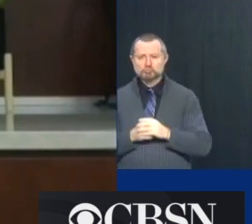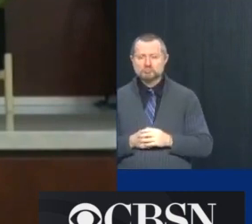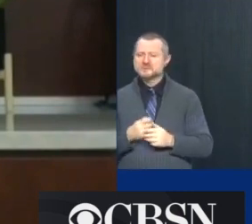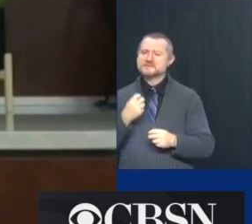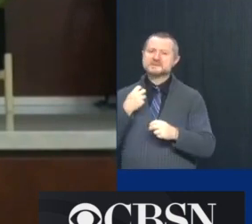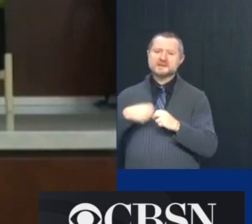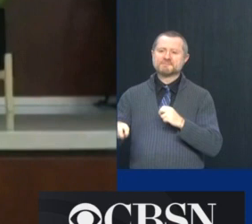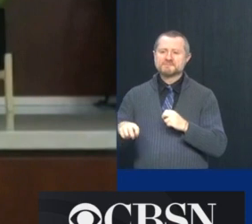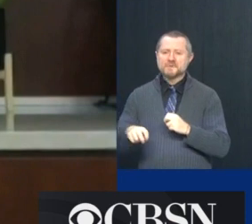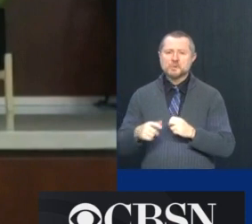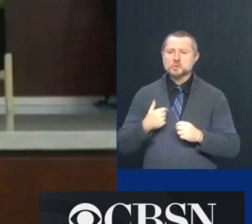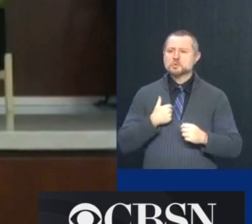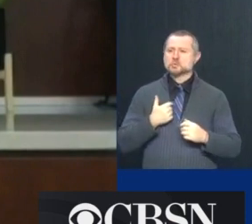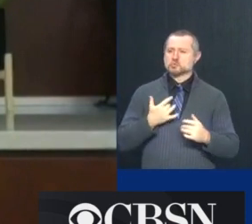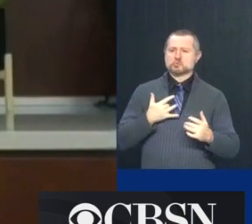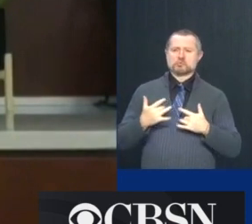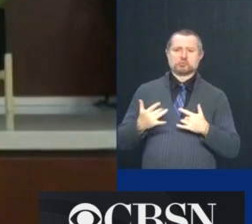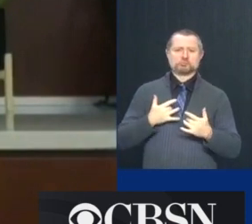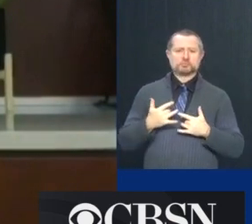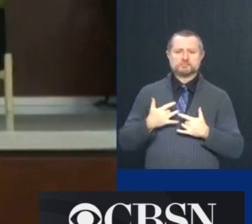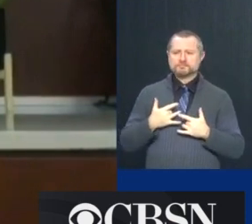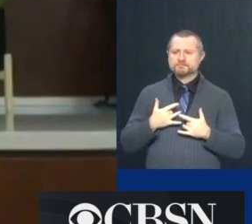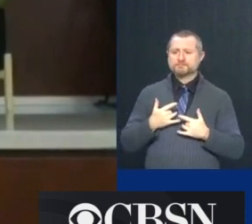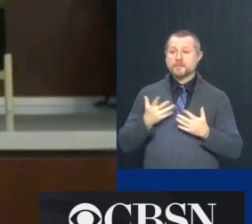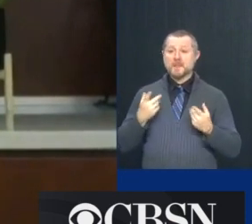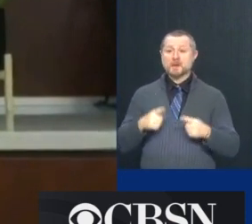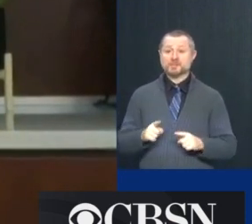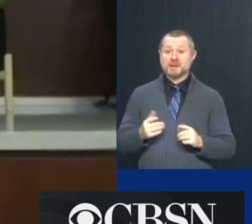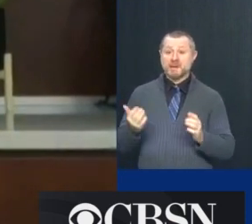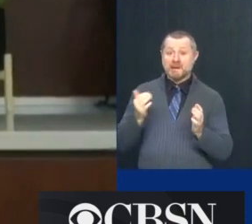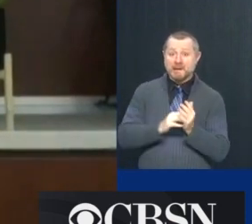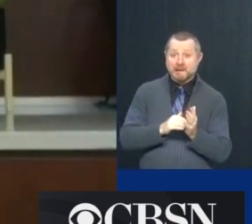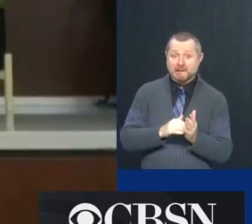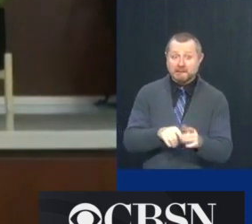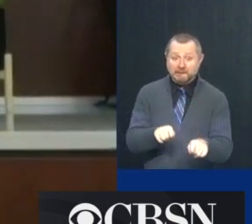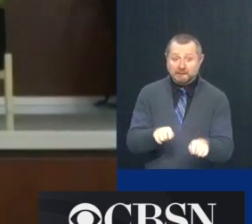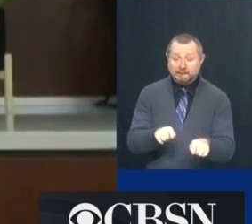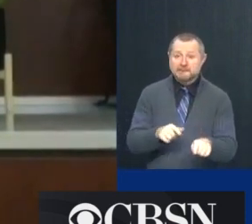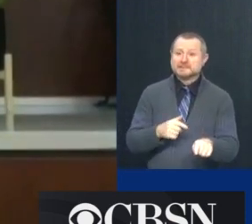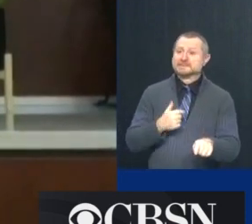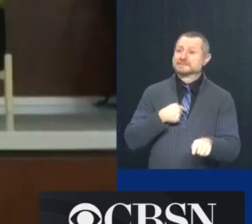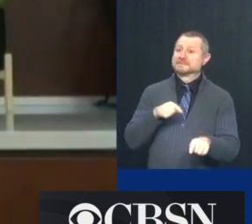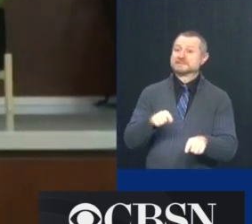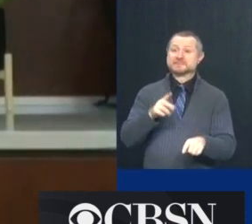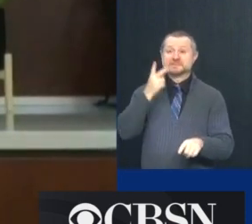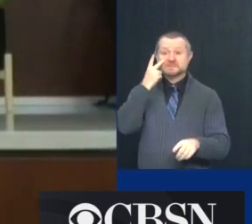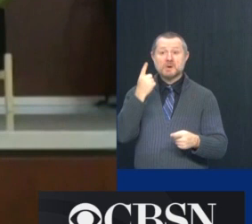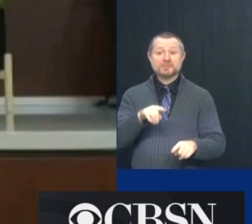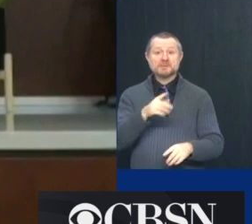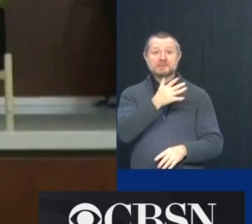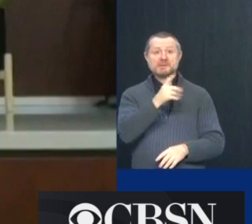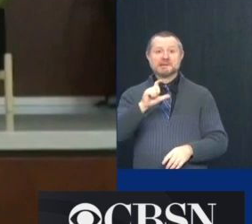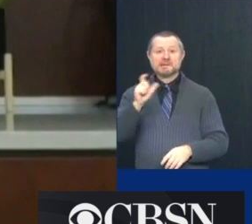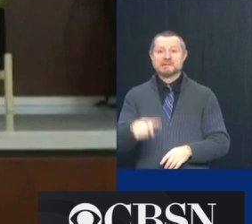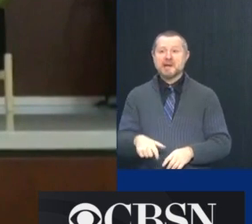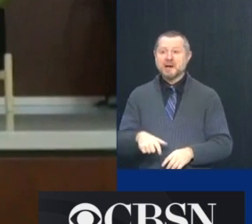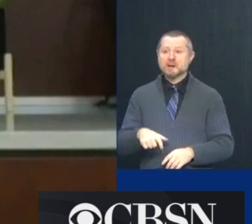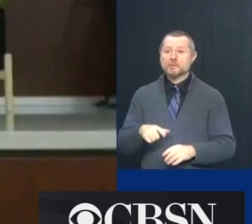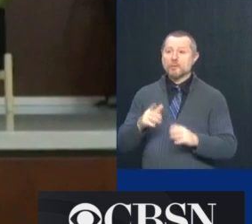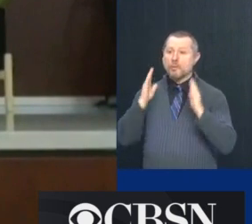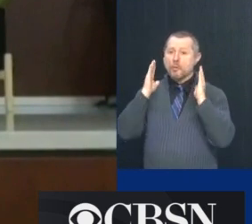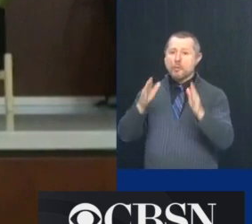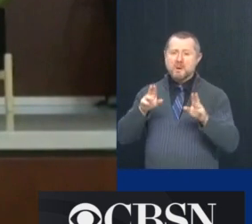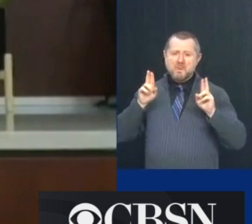all worried about replicating the situation we saw so vividly in Italy with people lined up in the